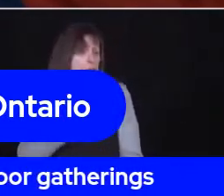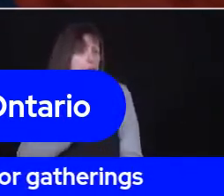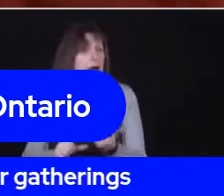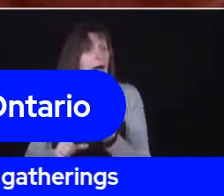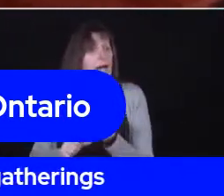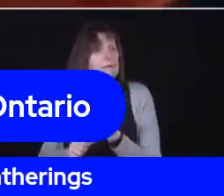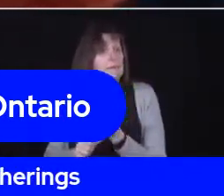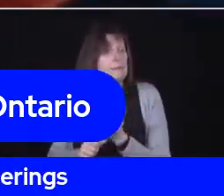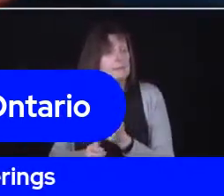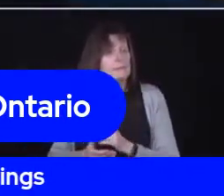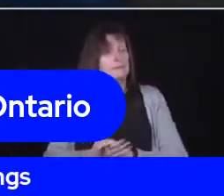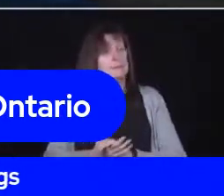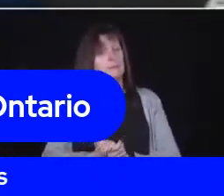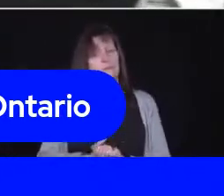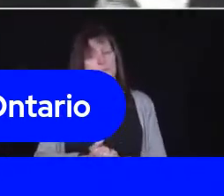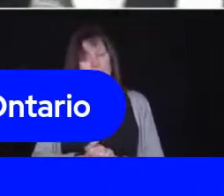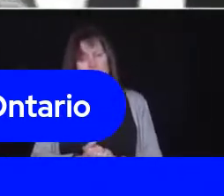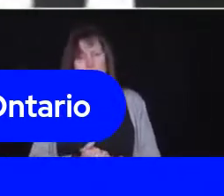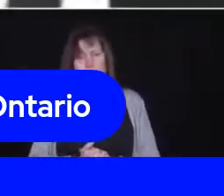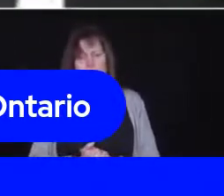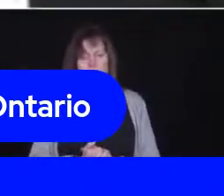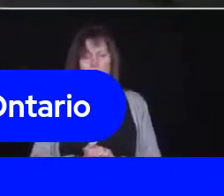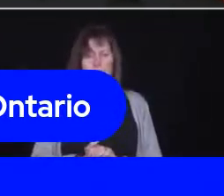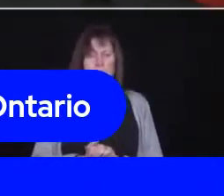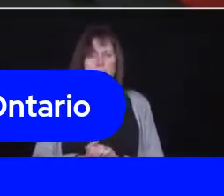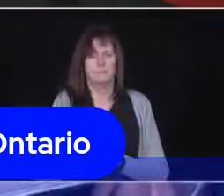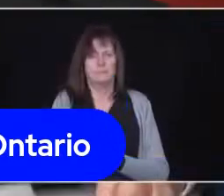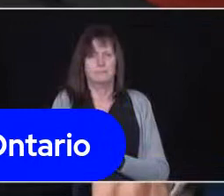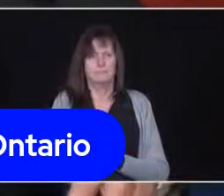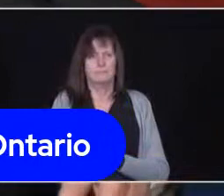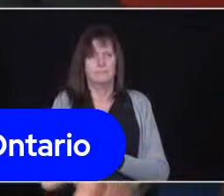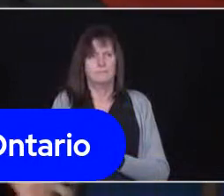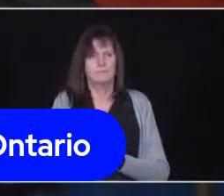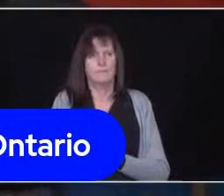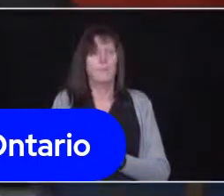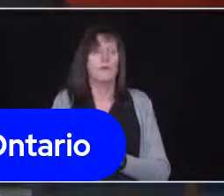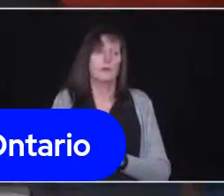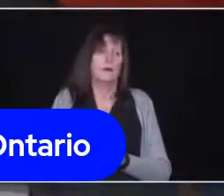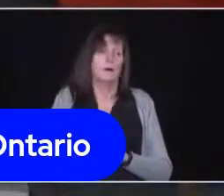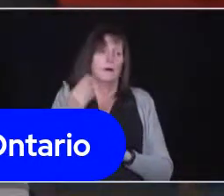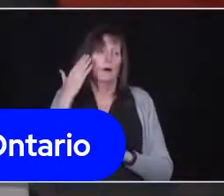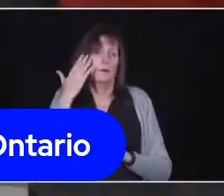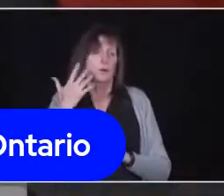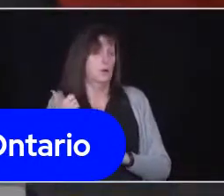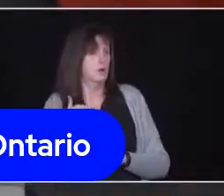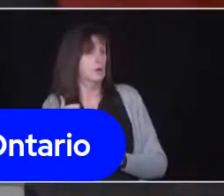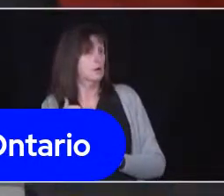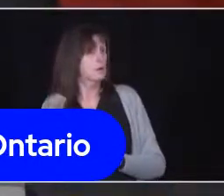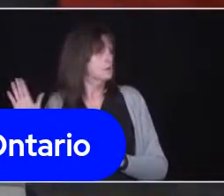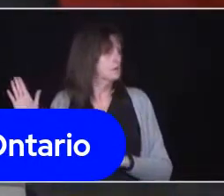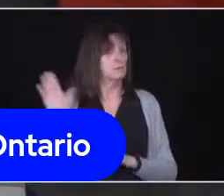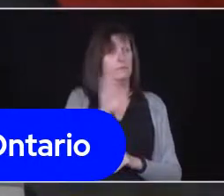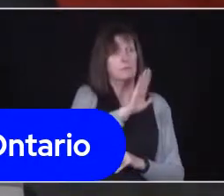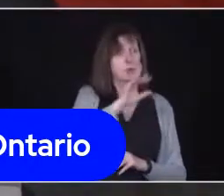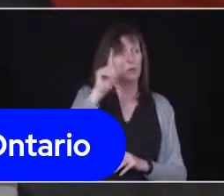to our premiers, you know, I know they would do anything to help the people of Ontario just